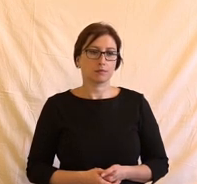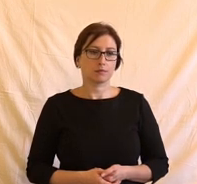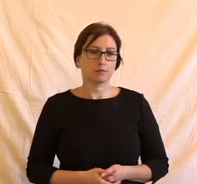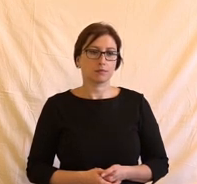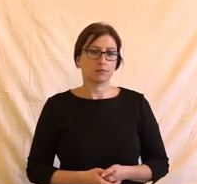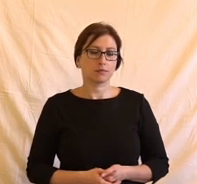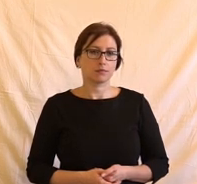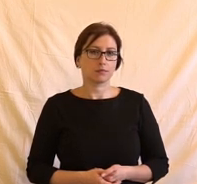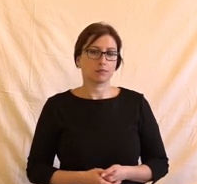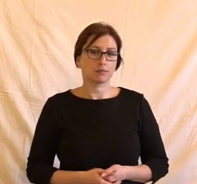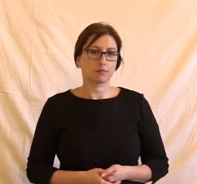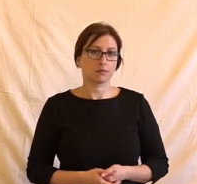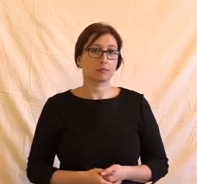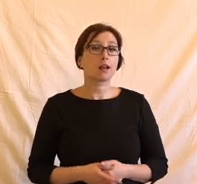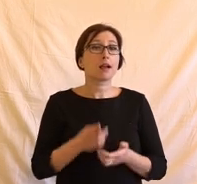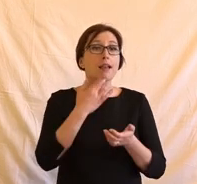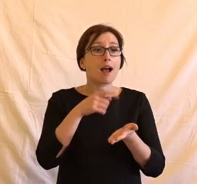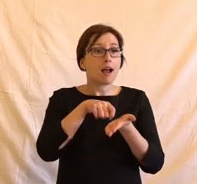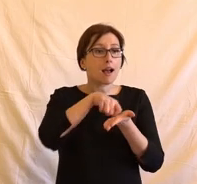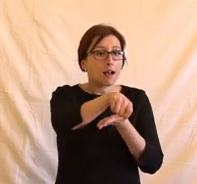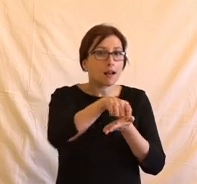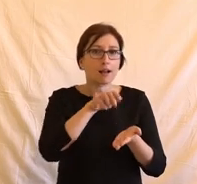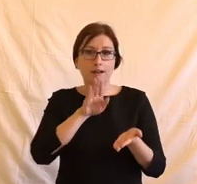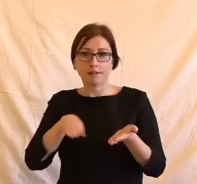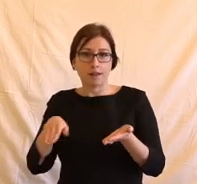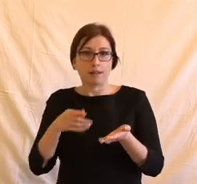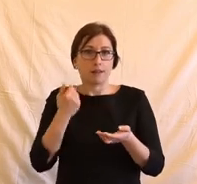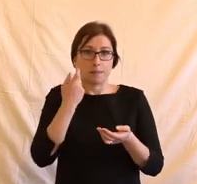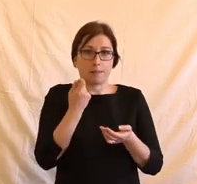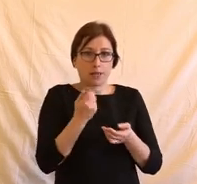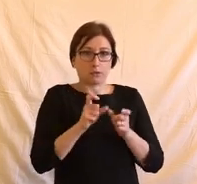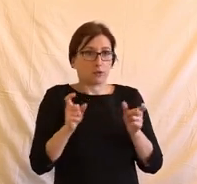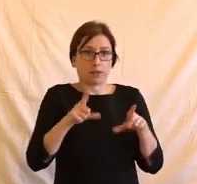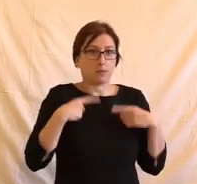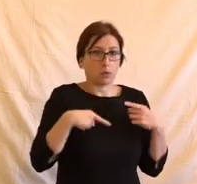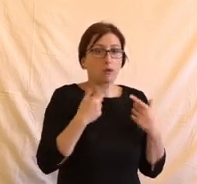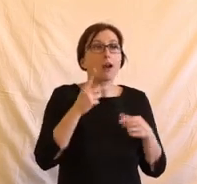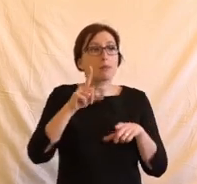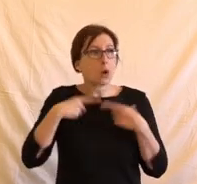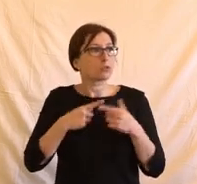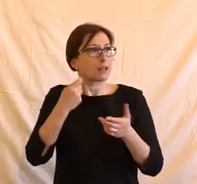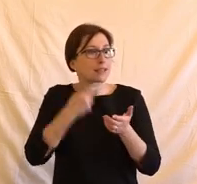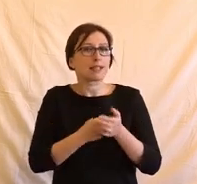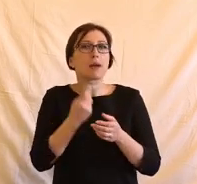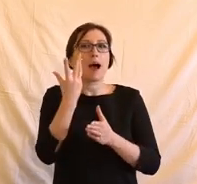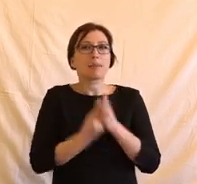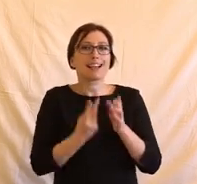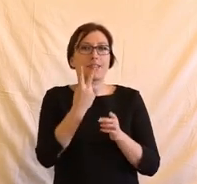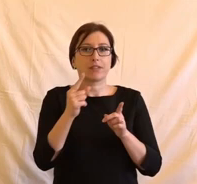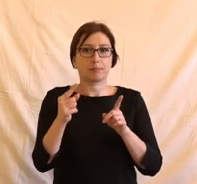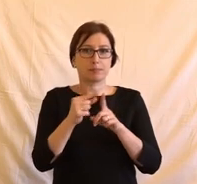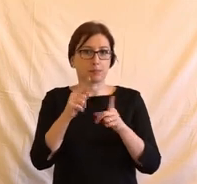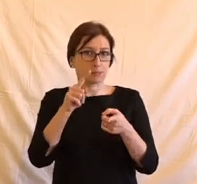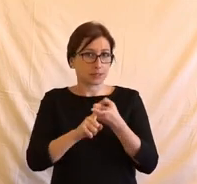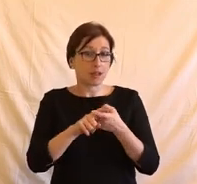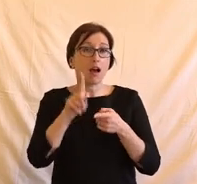apps. K placení se používá zejména už vzpomínaná aplikace Vipps, a problém je v